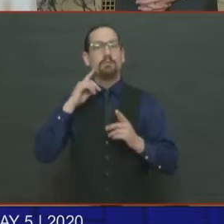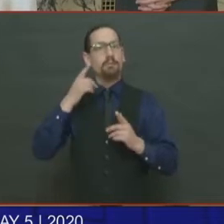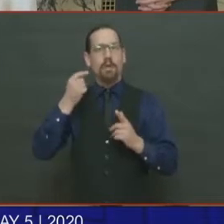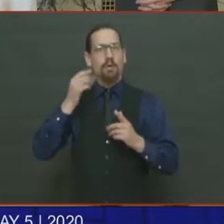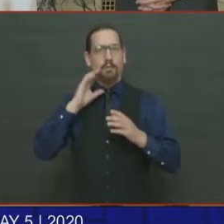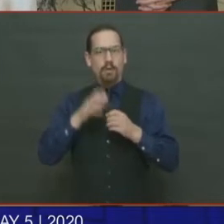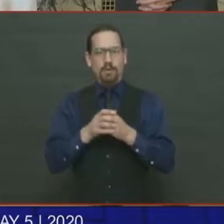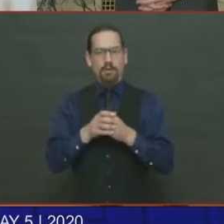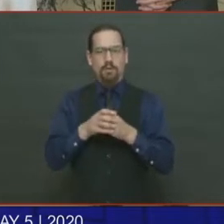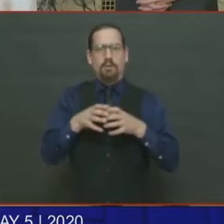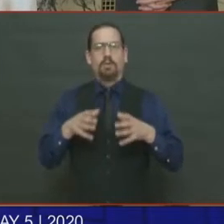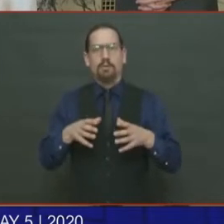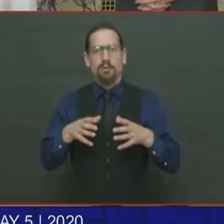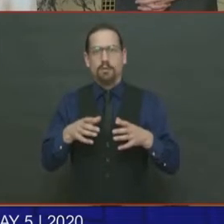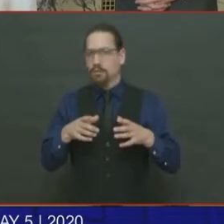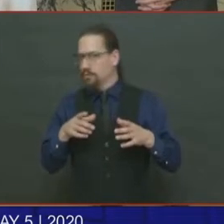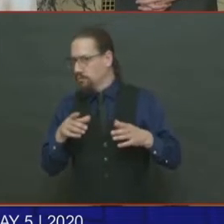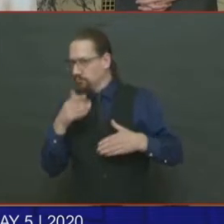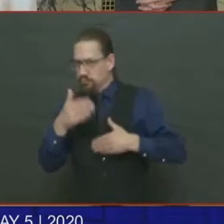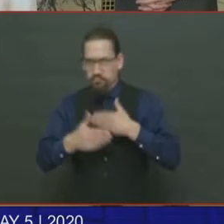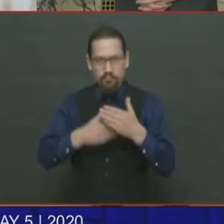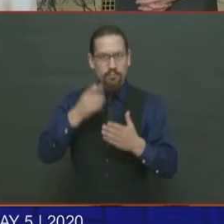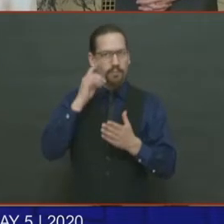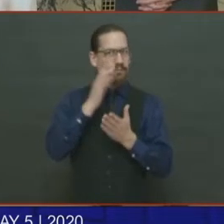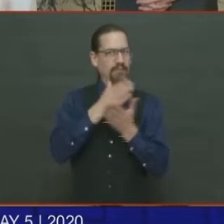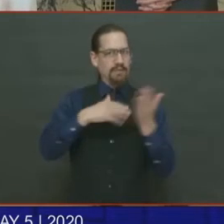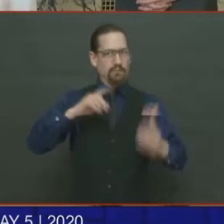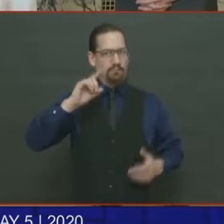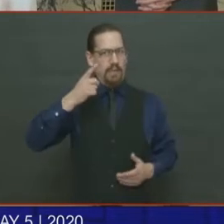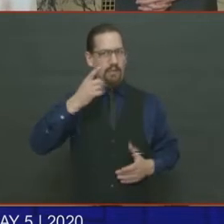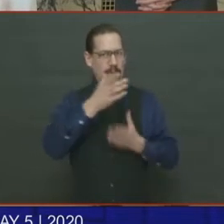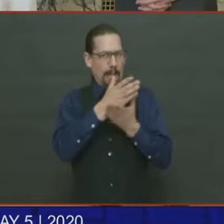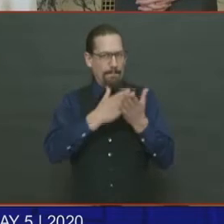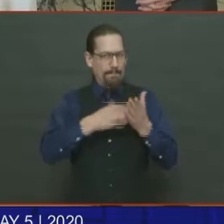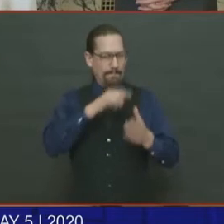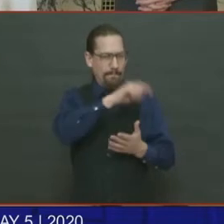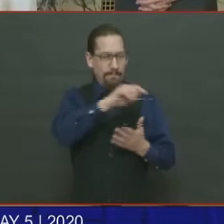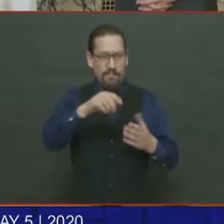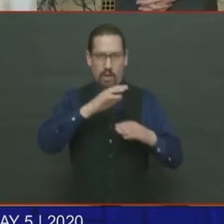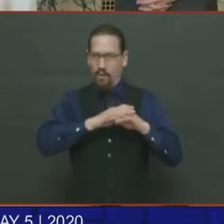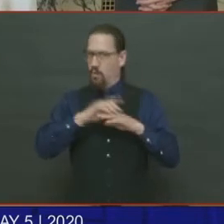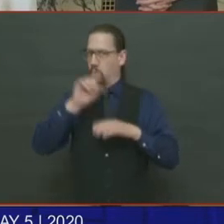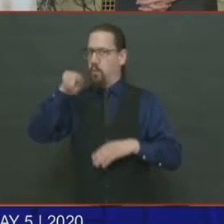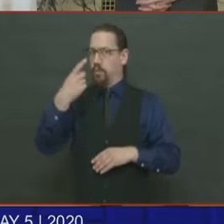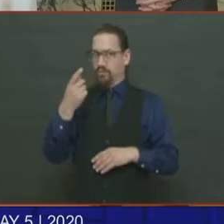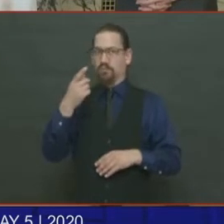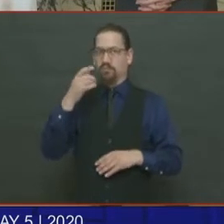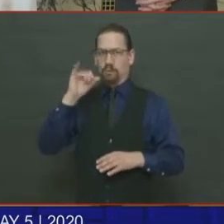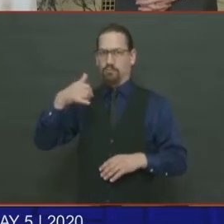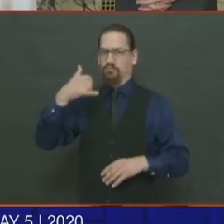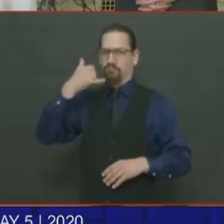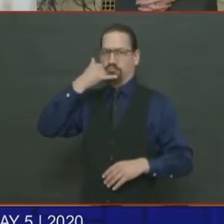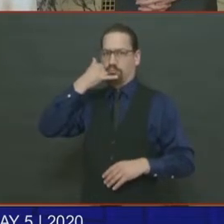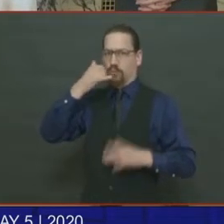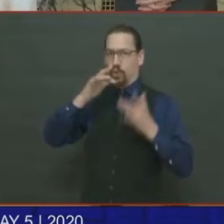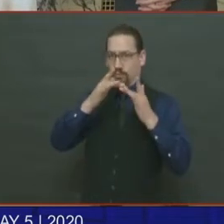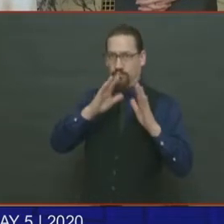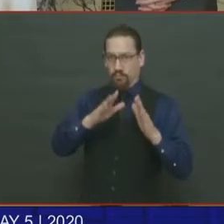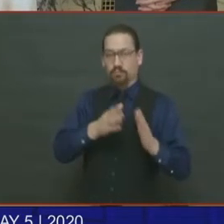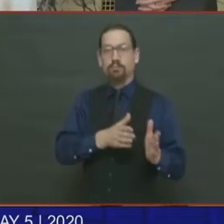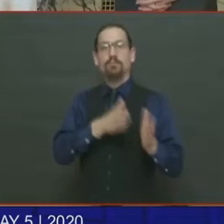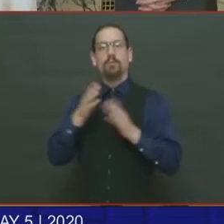to reopen a little more in-person DMV services by